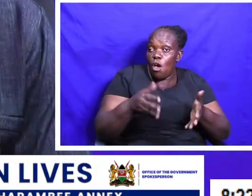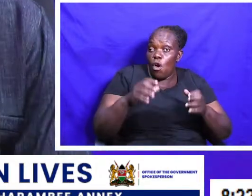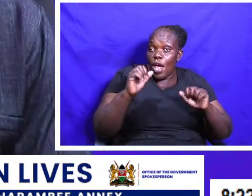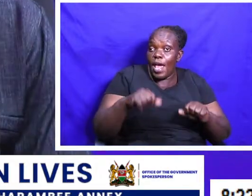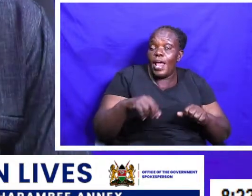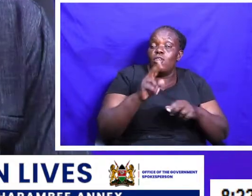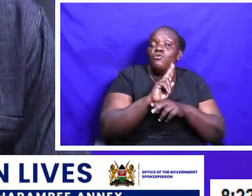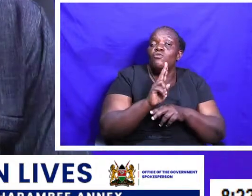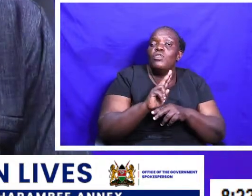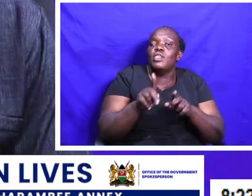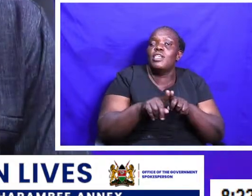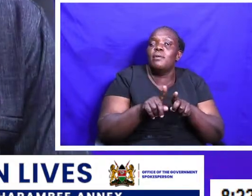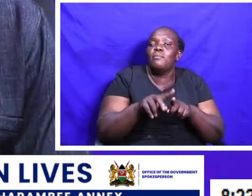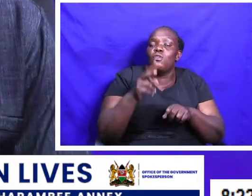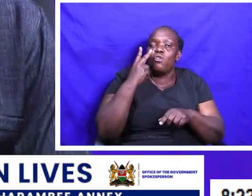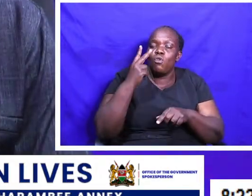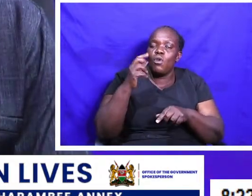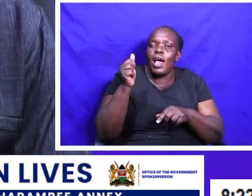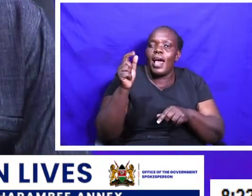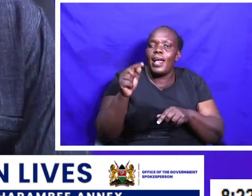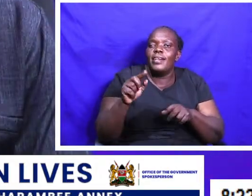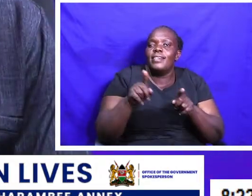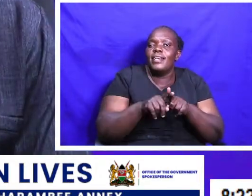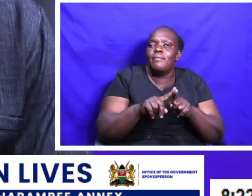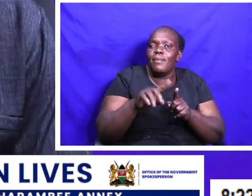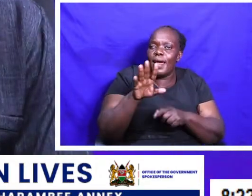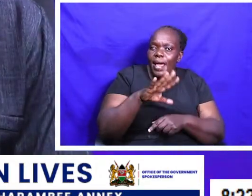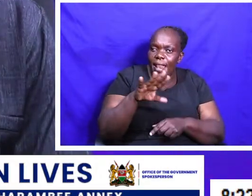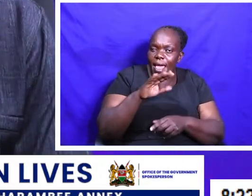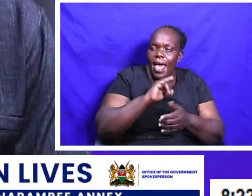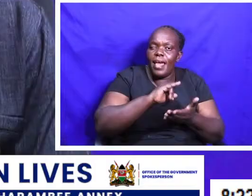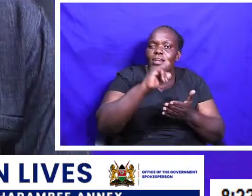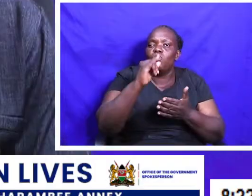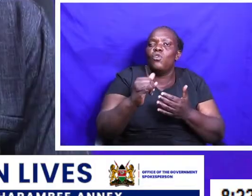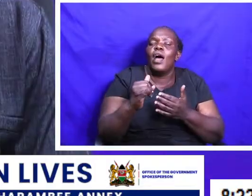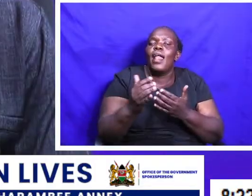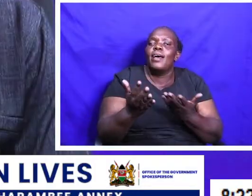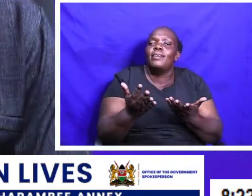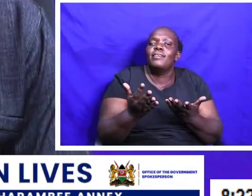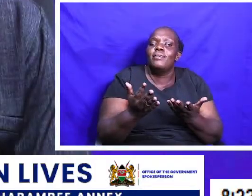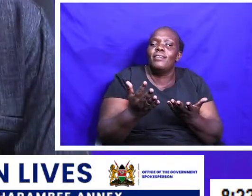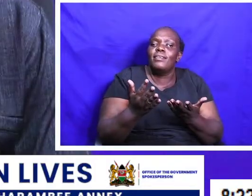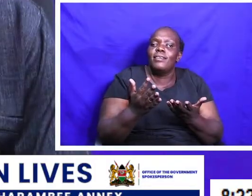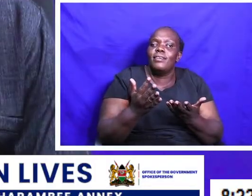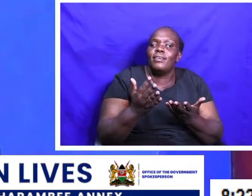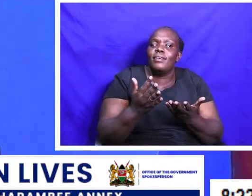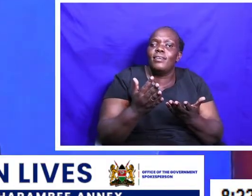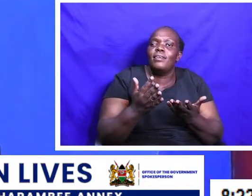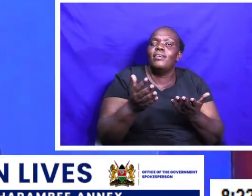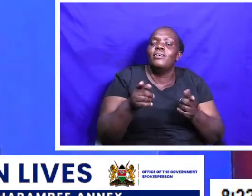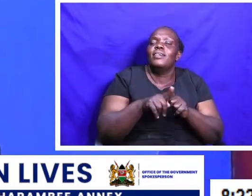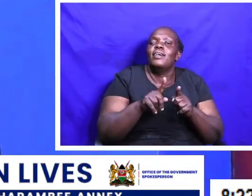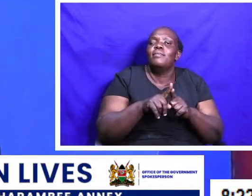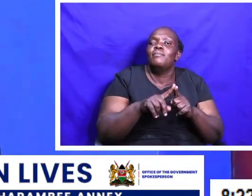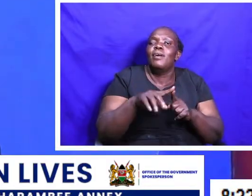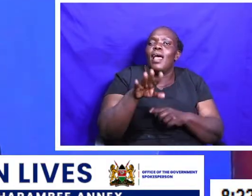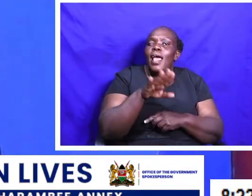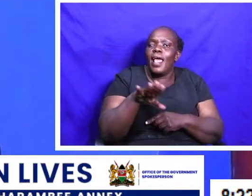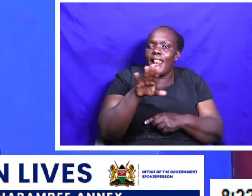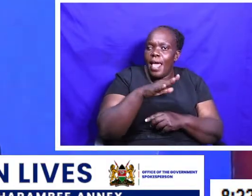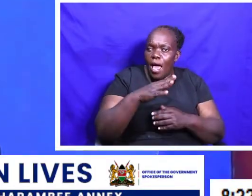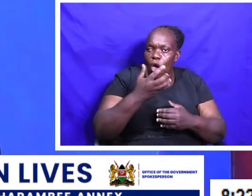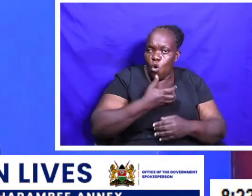now look at issues of insurance on their motorbikes, issues